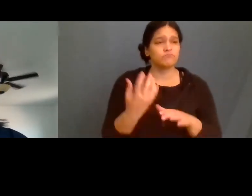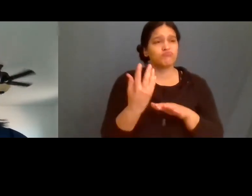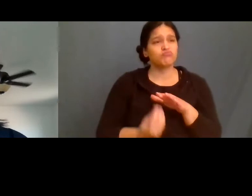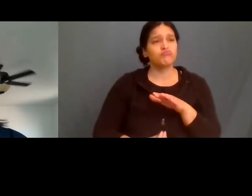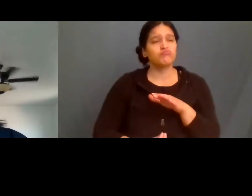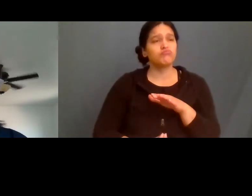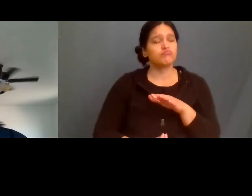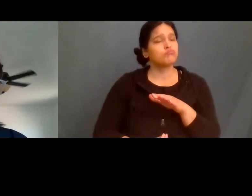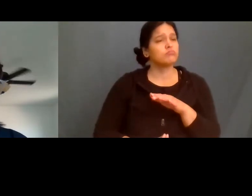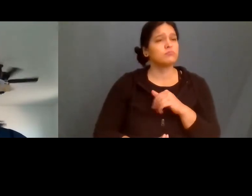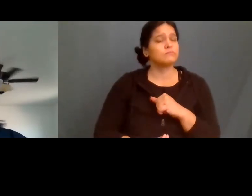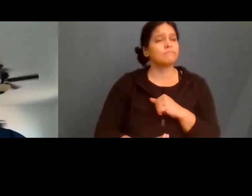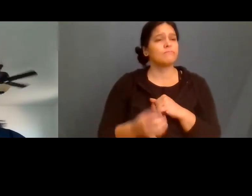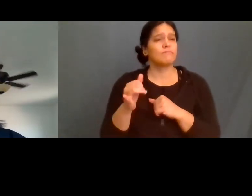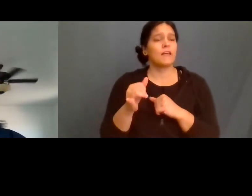that's just the way life is.